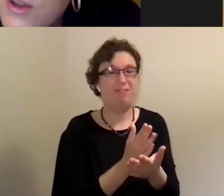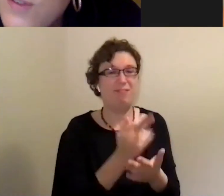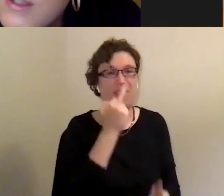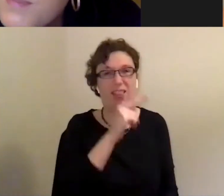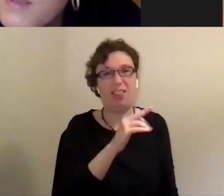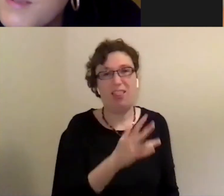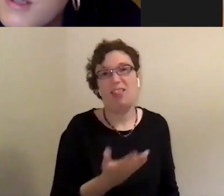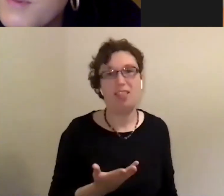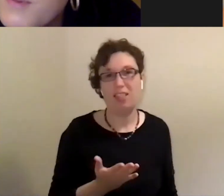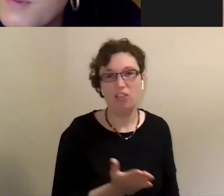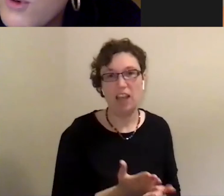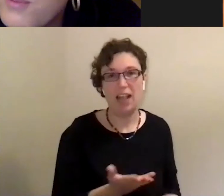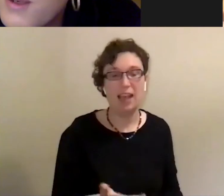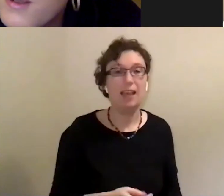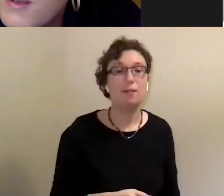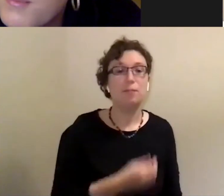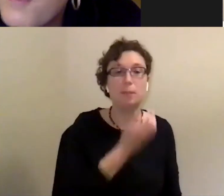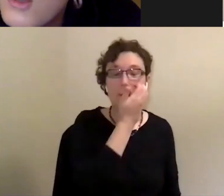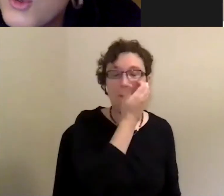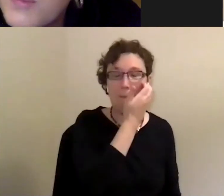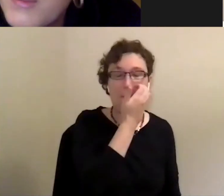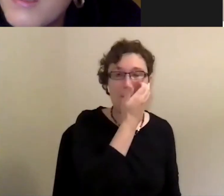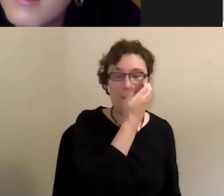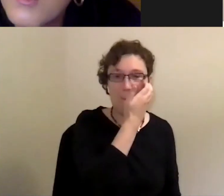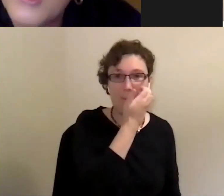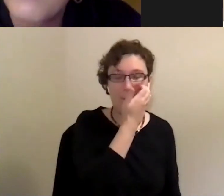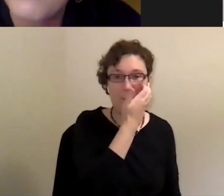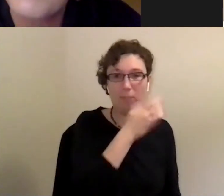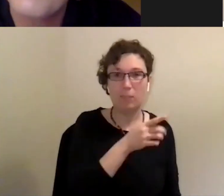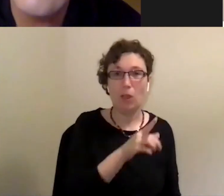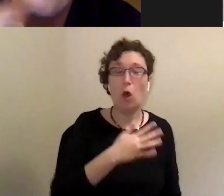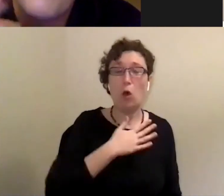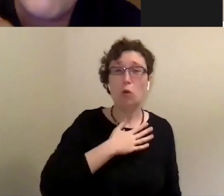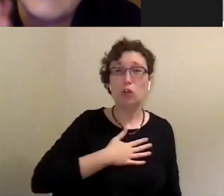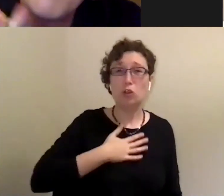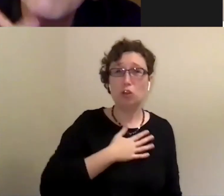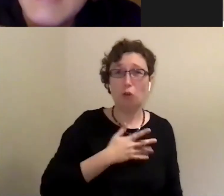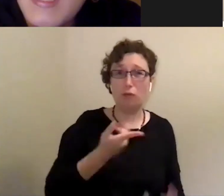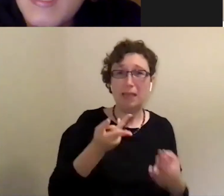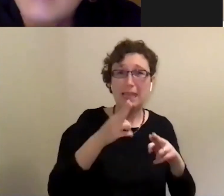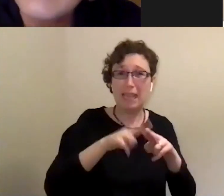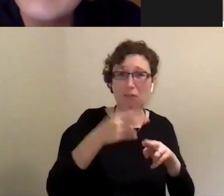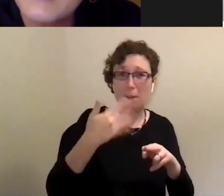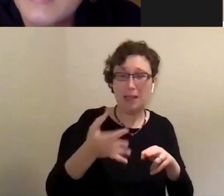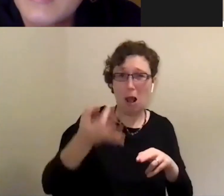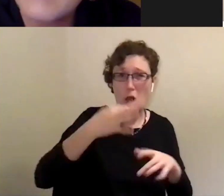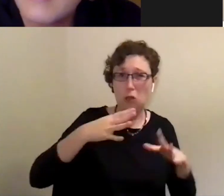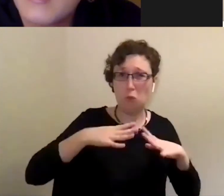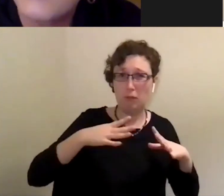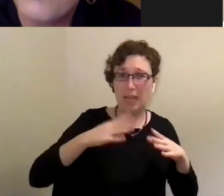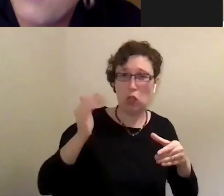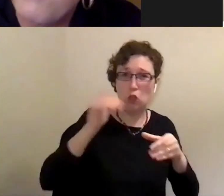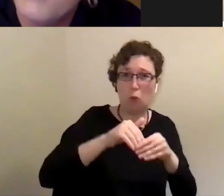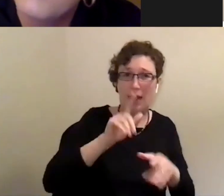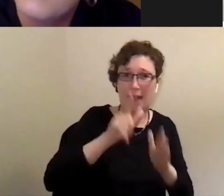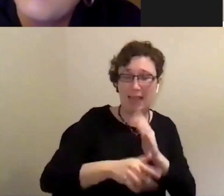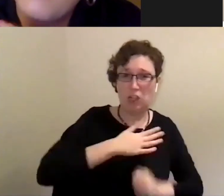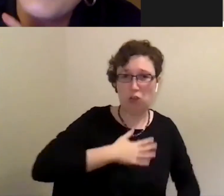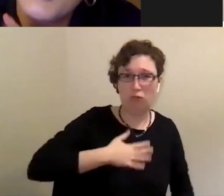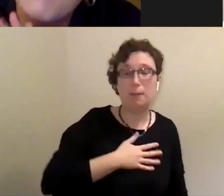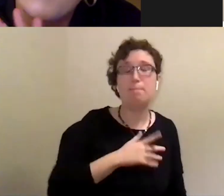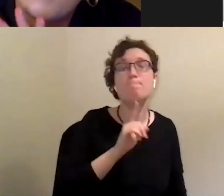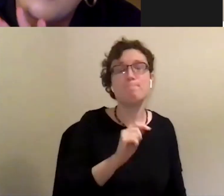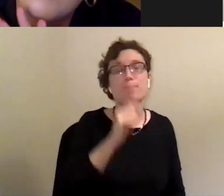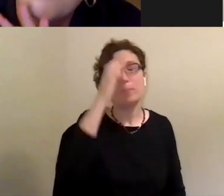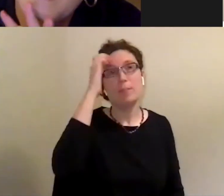Sorry if this has been asked before, but before I joined, but this is a question from someone in my family. As an educator and a white person, if I